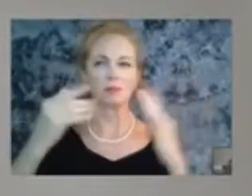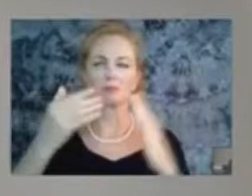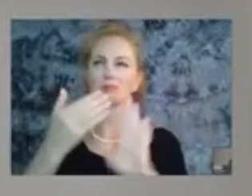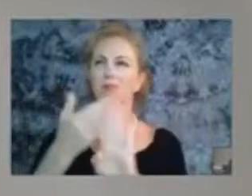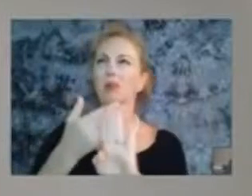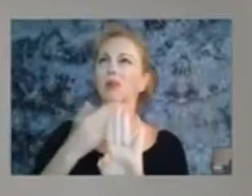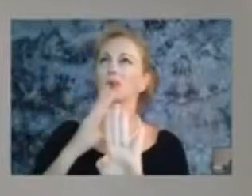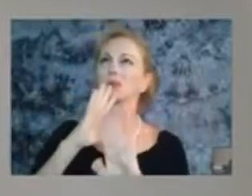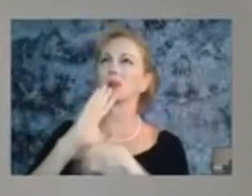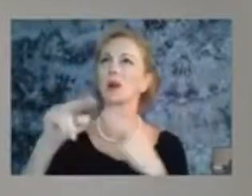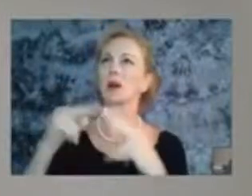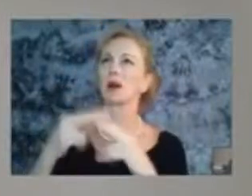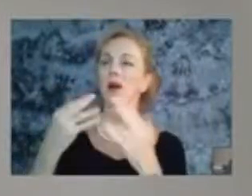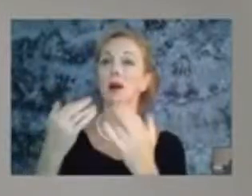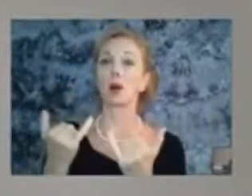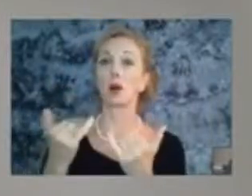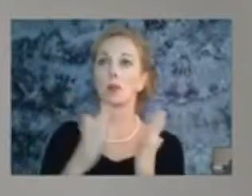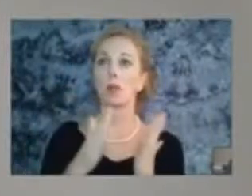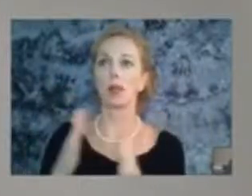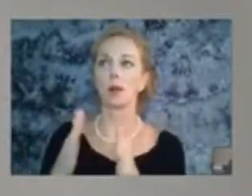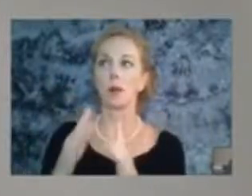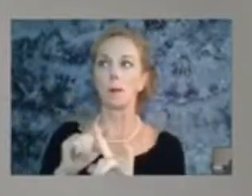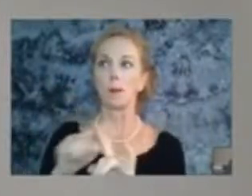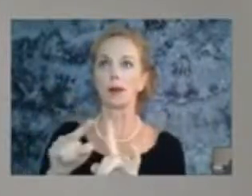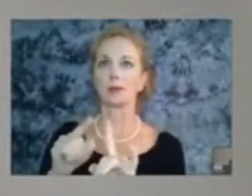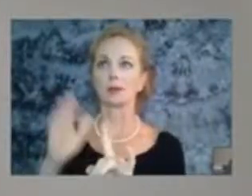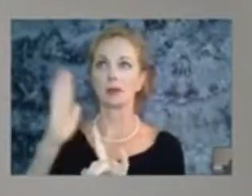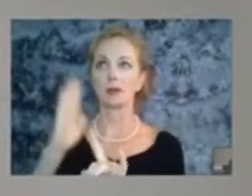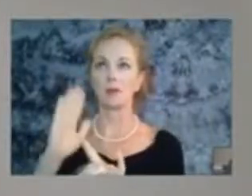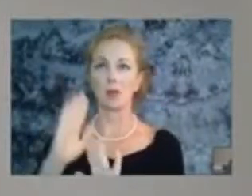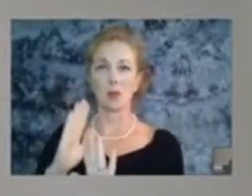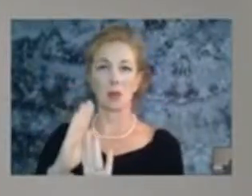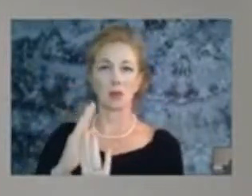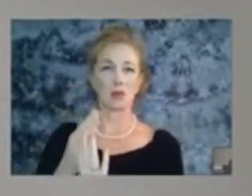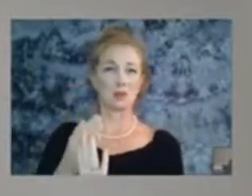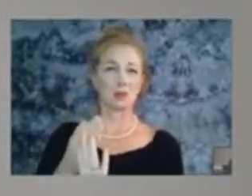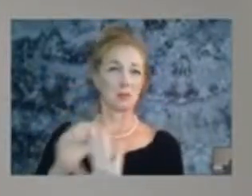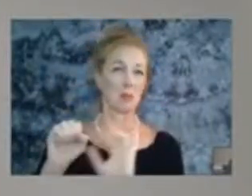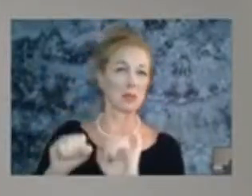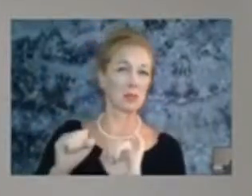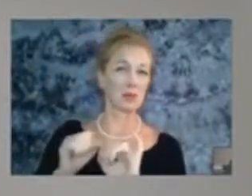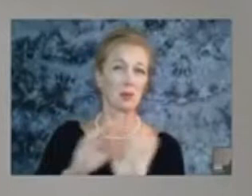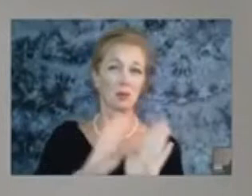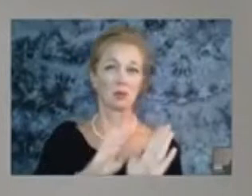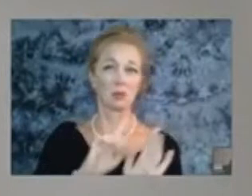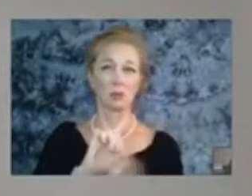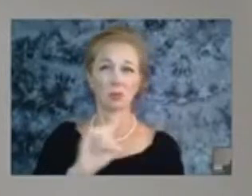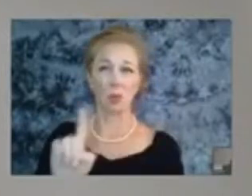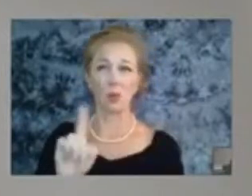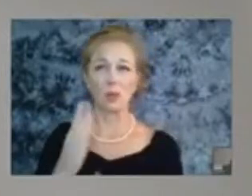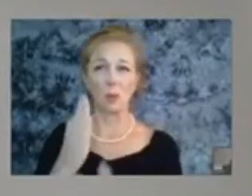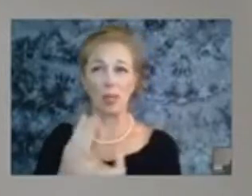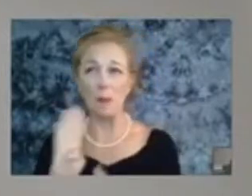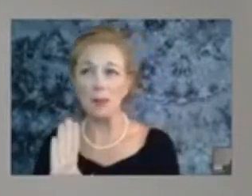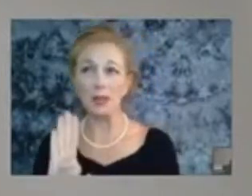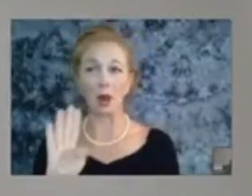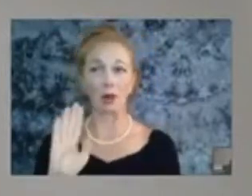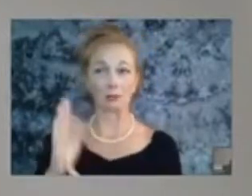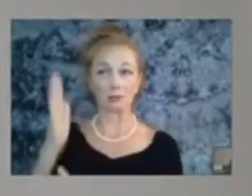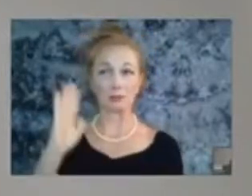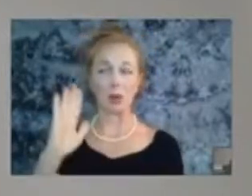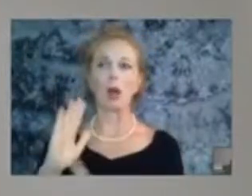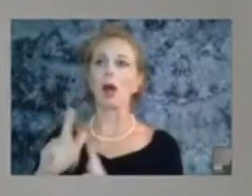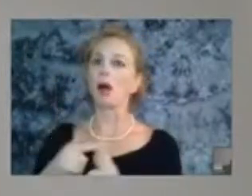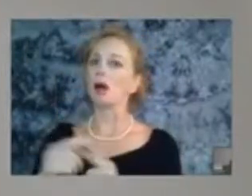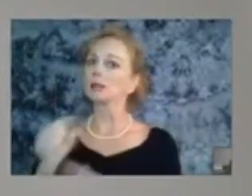our current plan, but when there was a potential to go to a Plan B much earlier, we had an outpouring of feedback from our staff